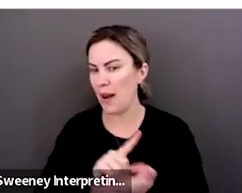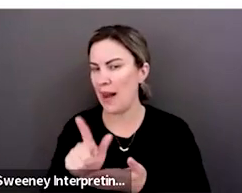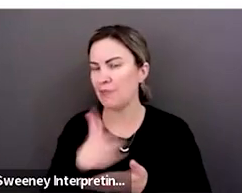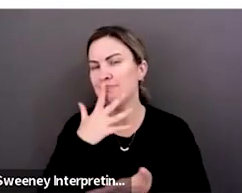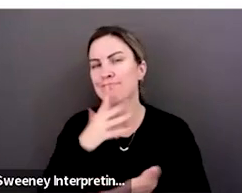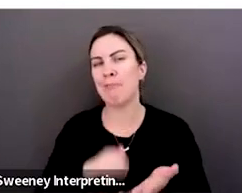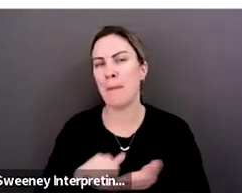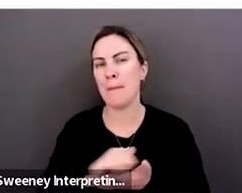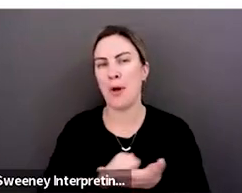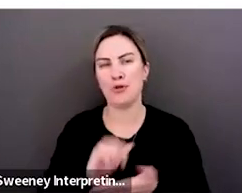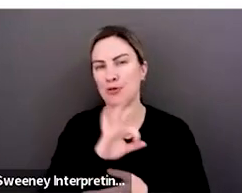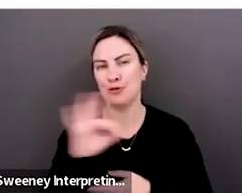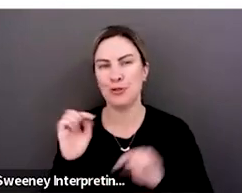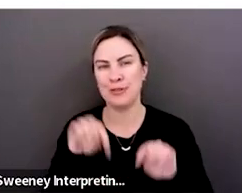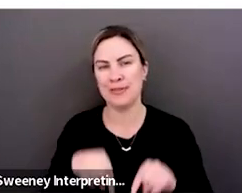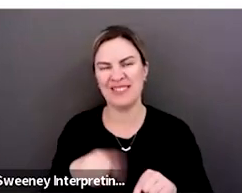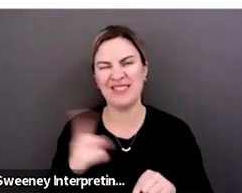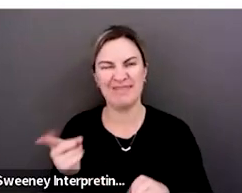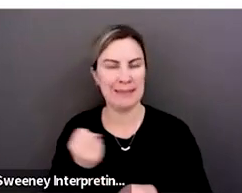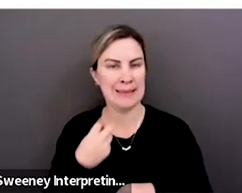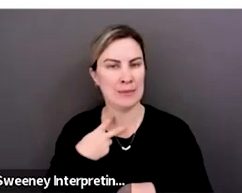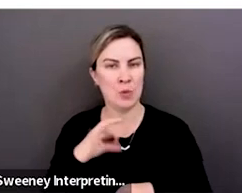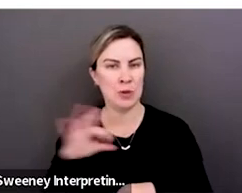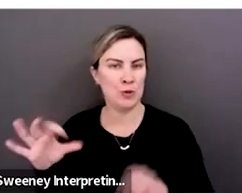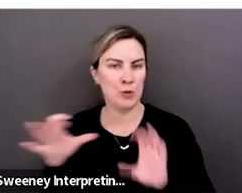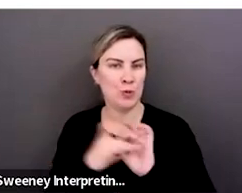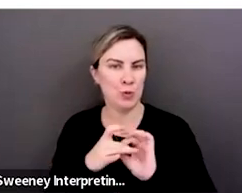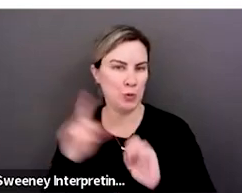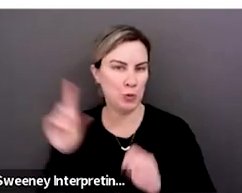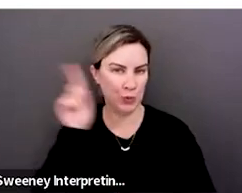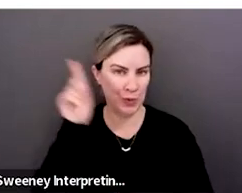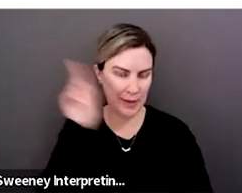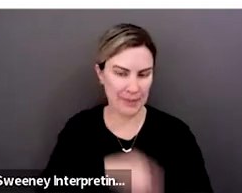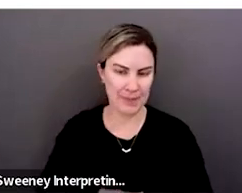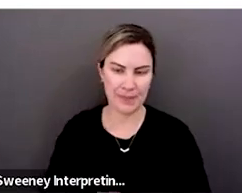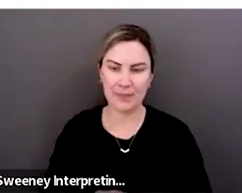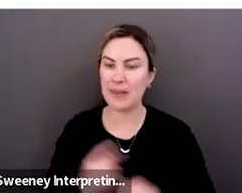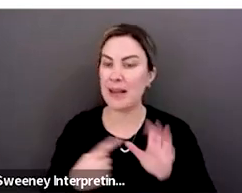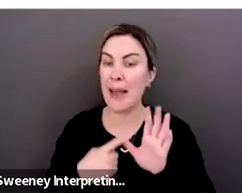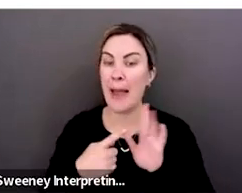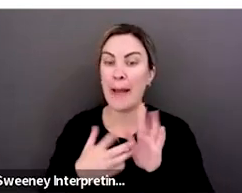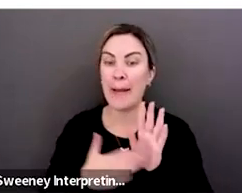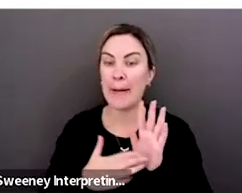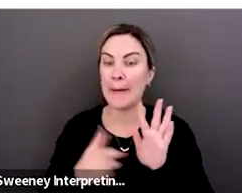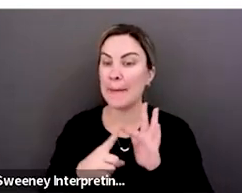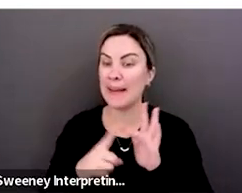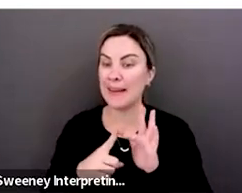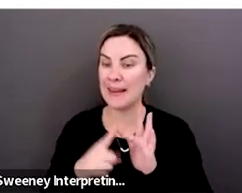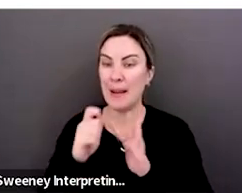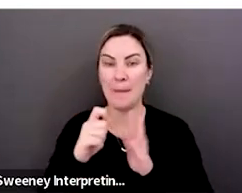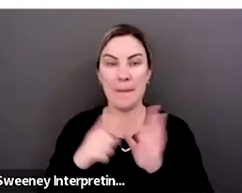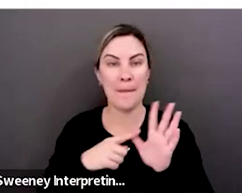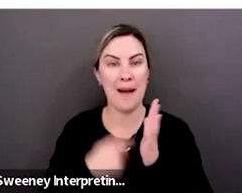Raylene's an apology, and I know she'll be disappointed she's not joining us today. But Amy Parker is the final